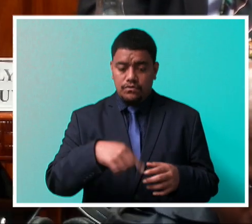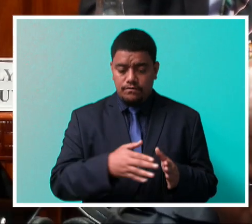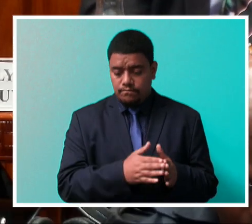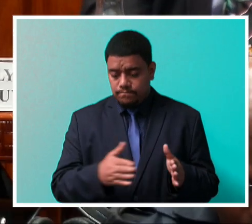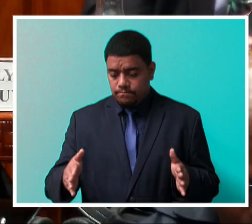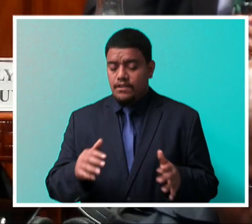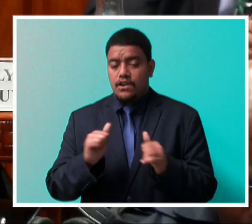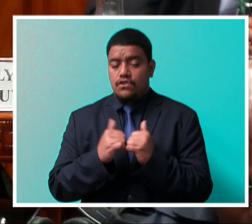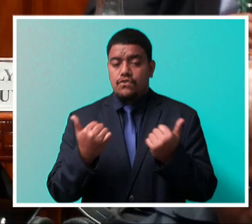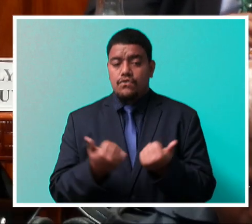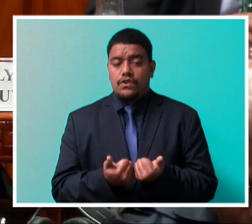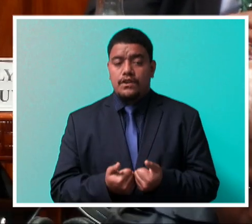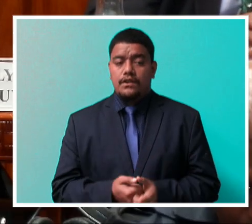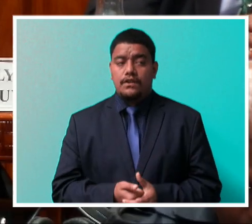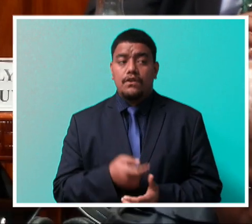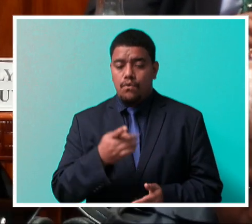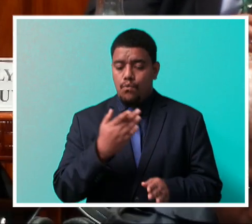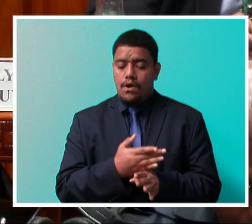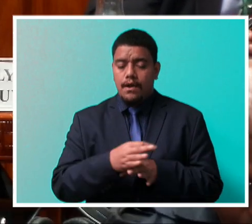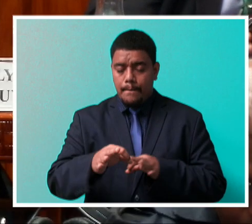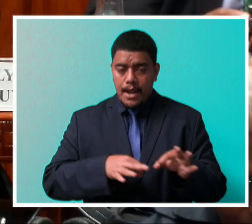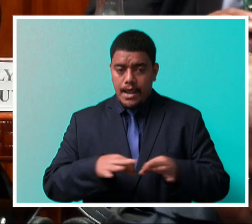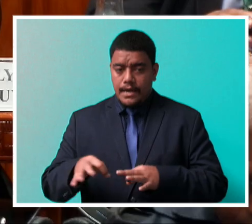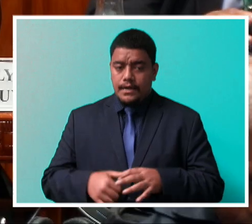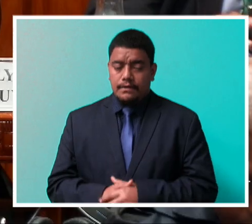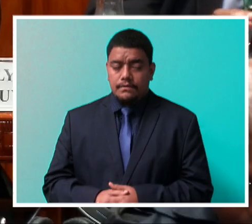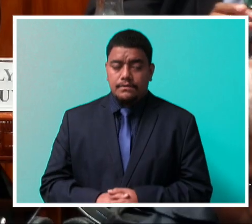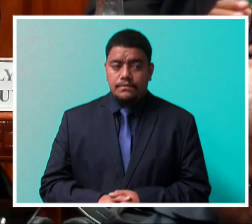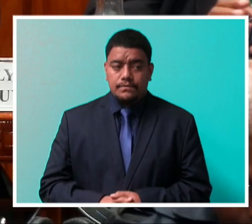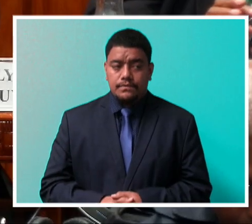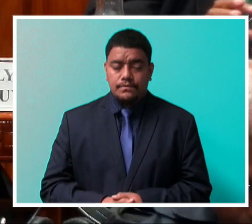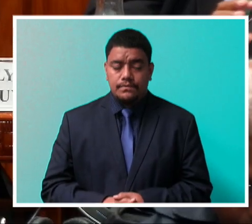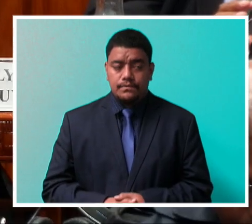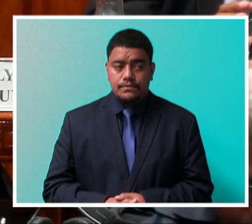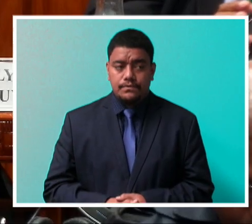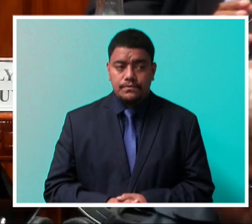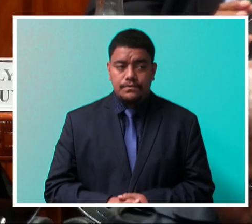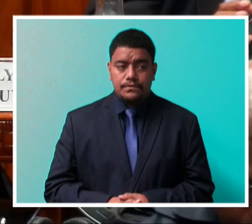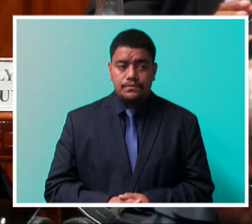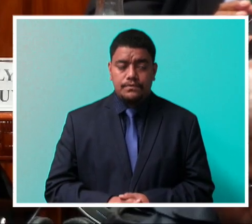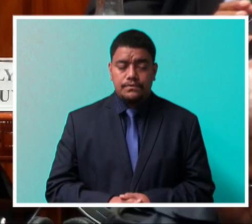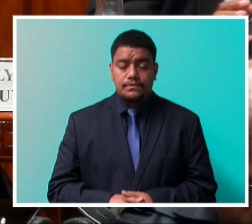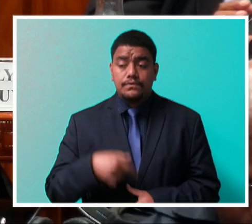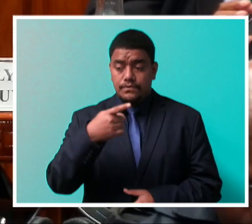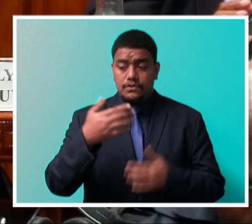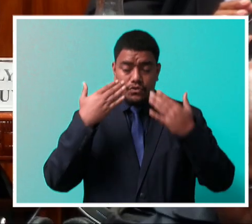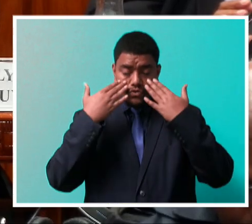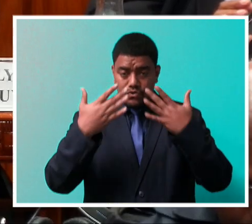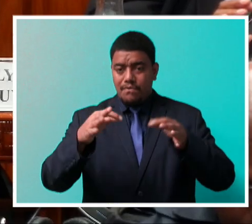dream. It is a work plan. Mr. Speaker, Fiji retains its Federal